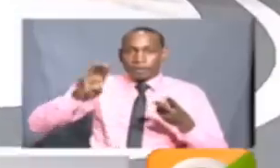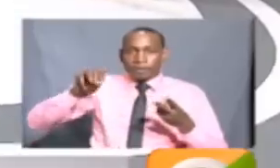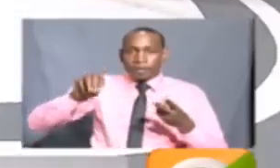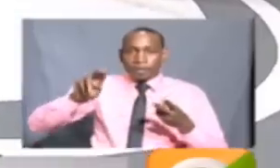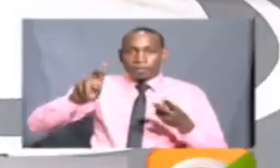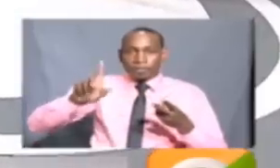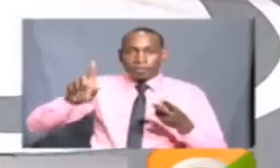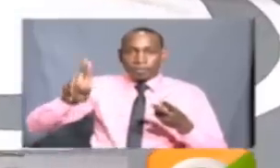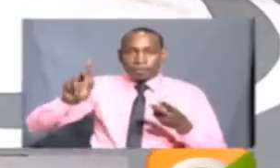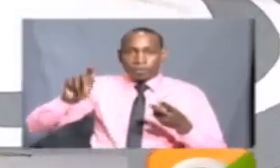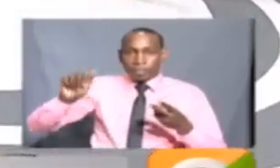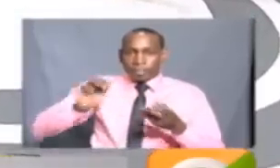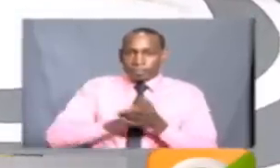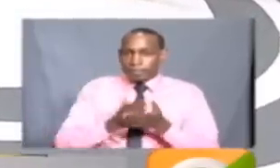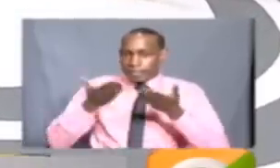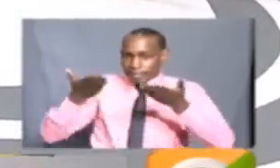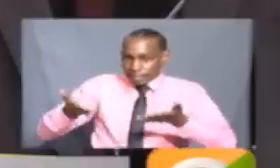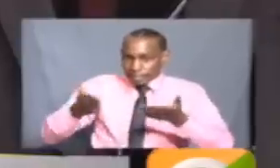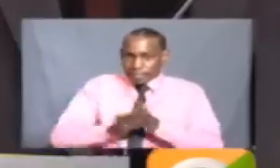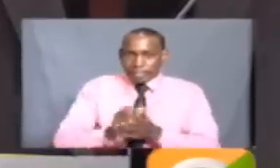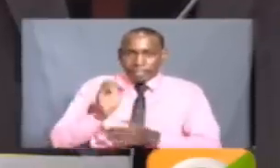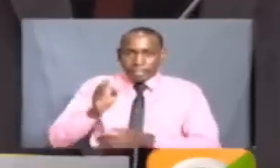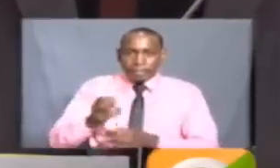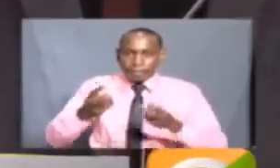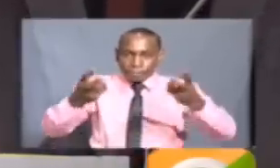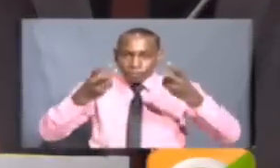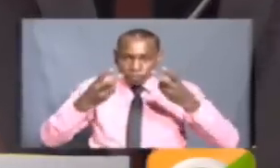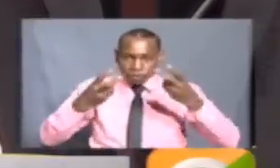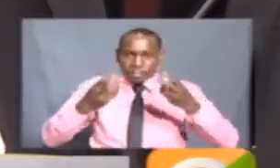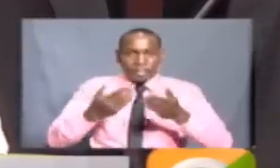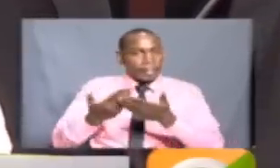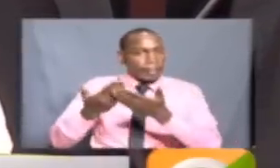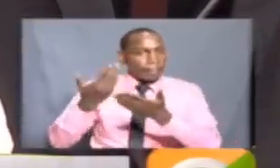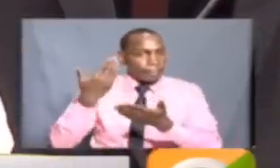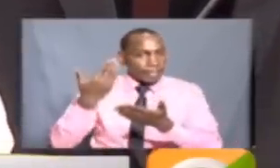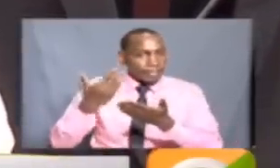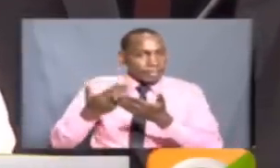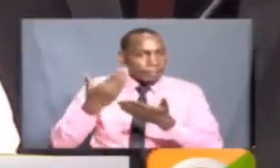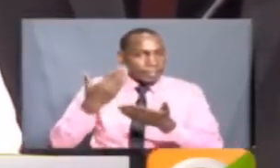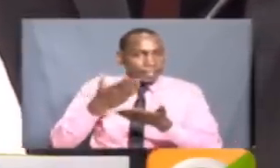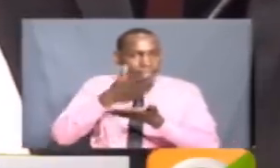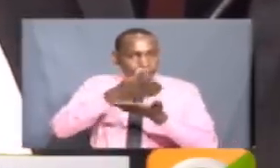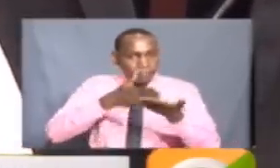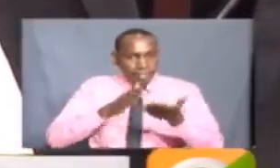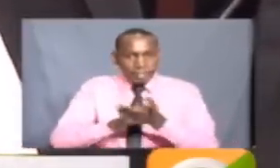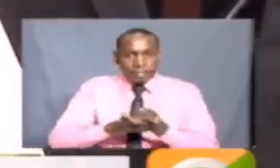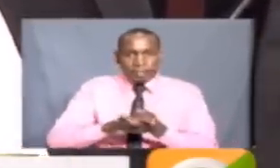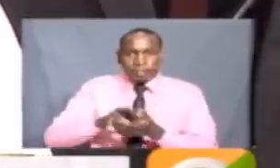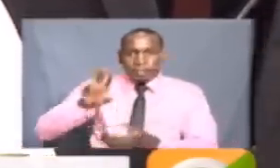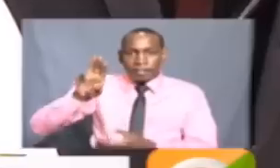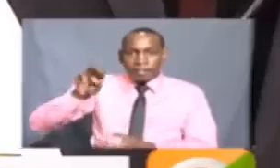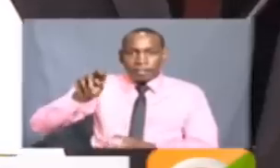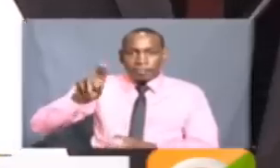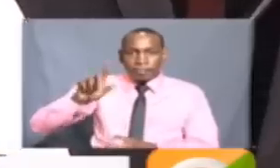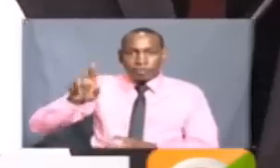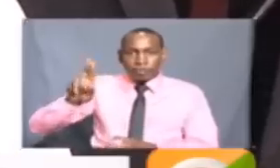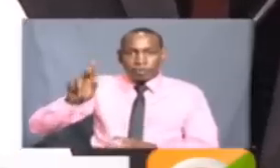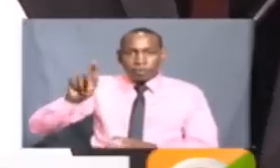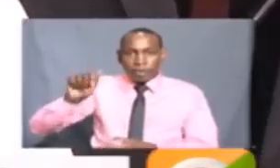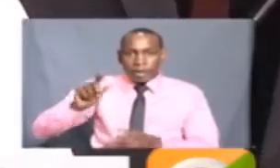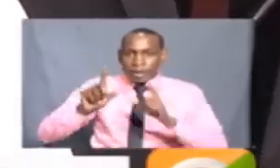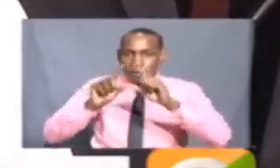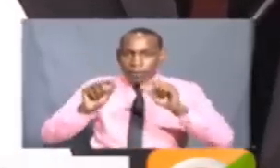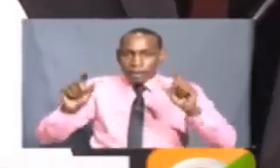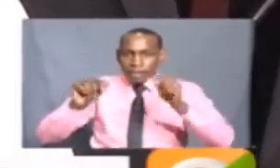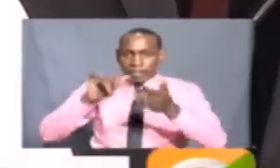in the house. And by the way, if you're listening or you're watching in the last segment, Barrack Muluka mentioned